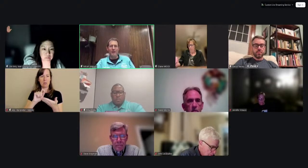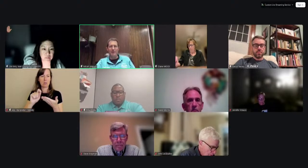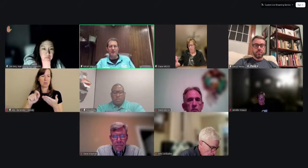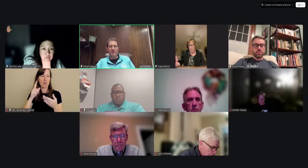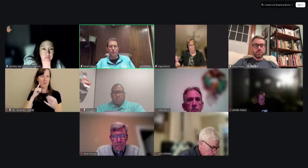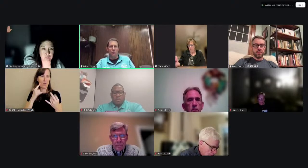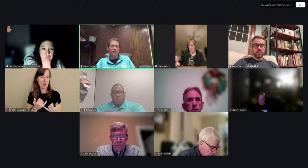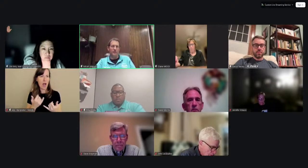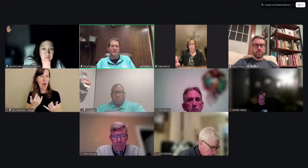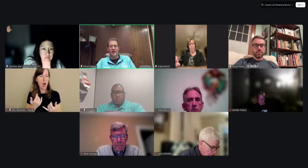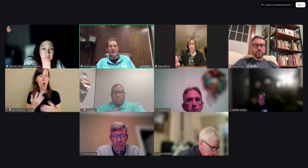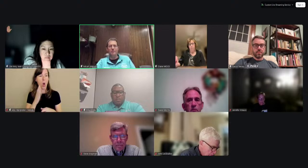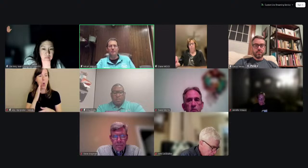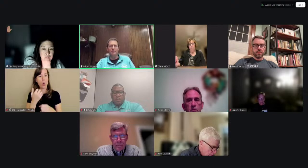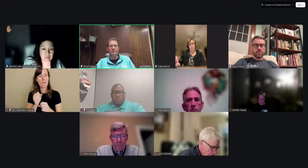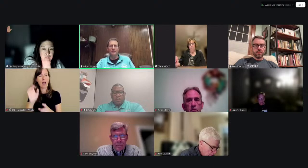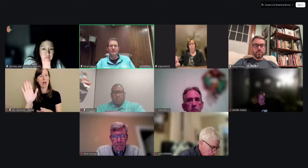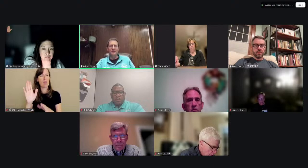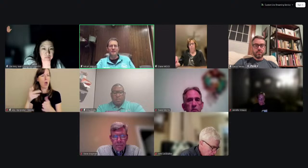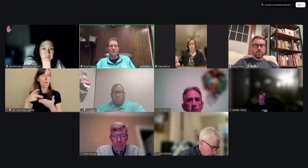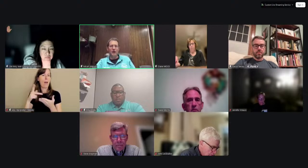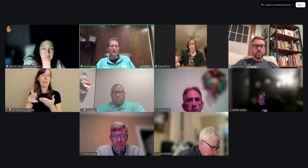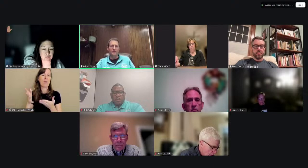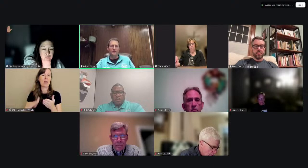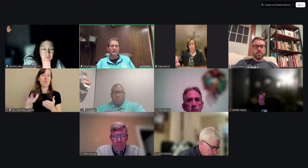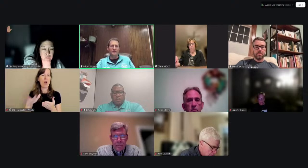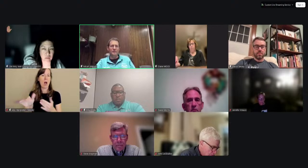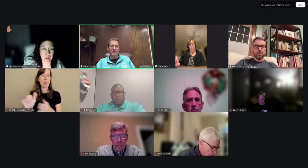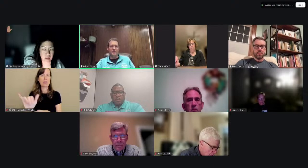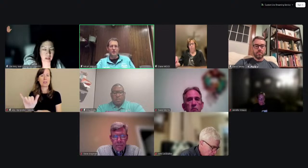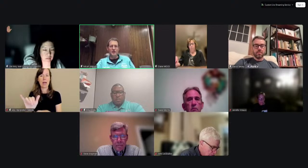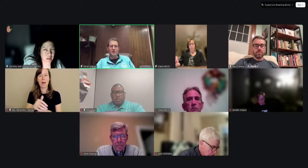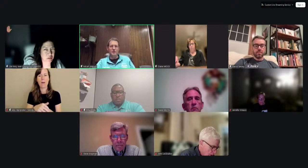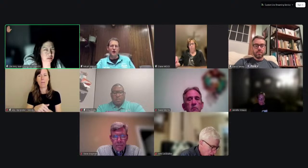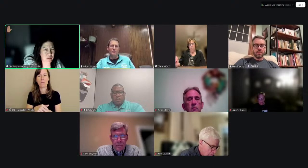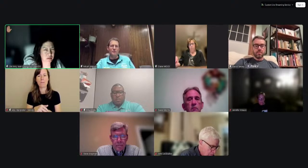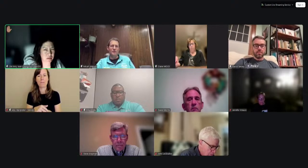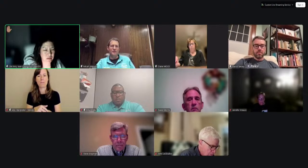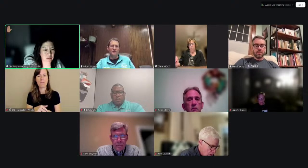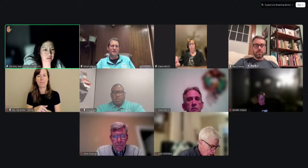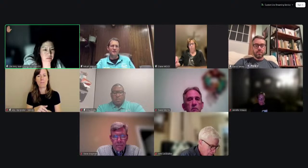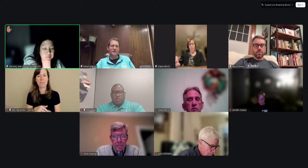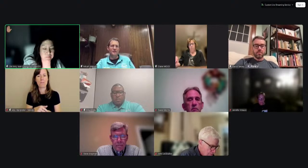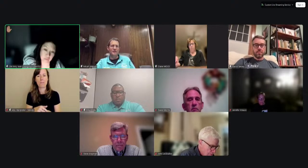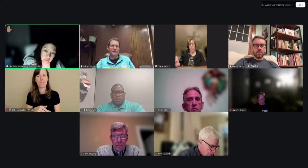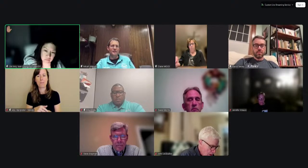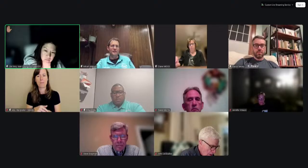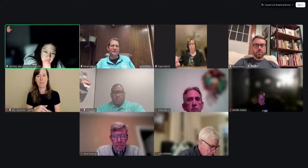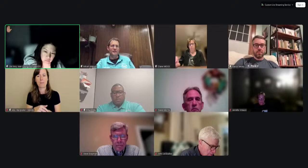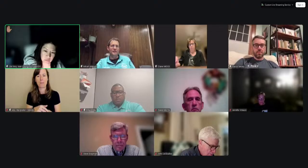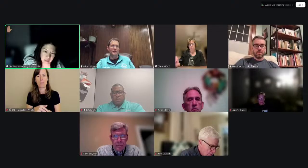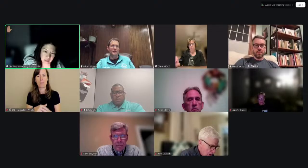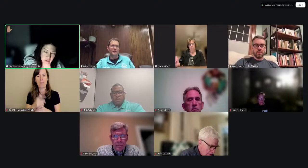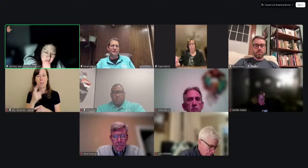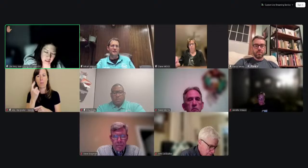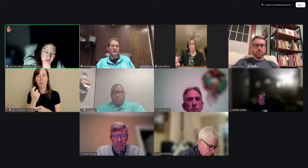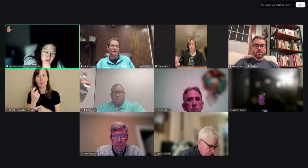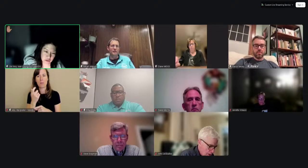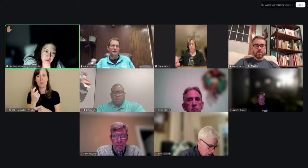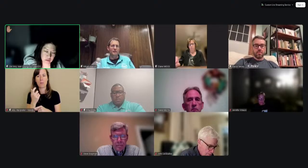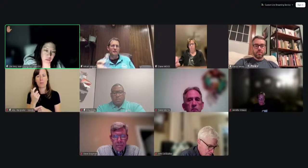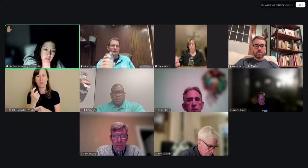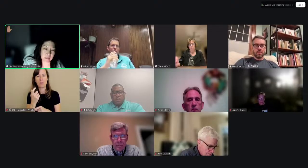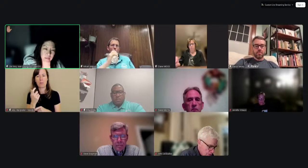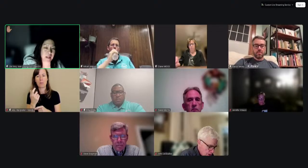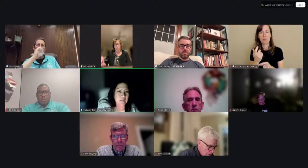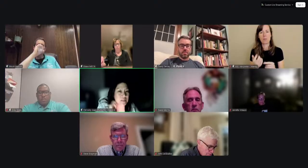their payment roughly the same, right? Because their assessment dropped. Well, yeah, it